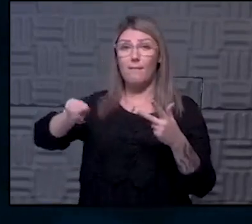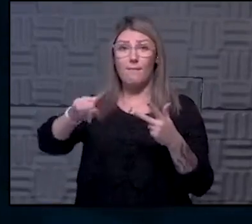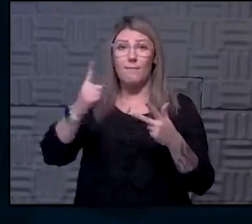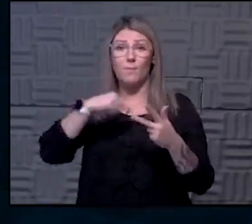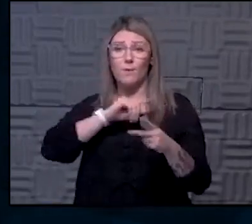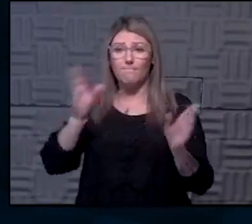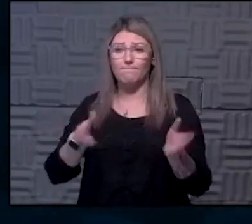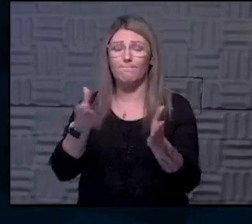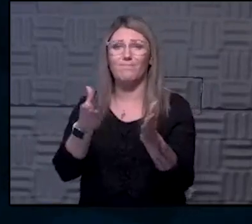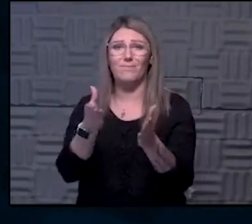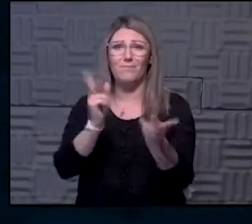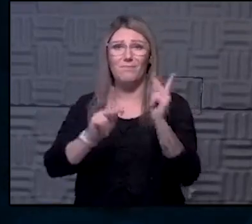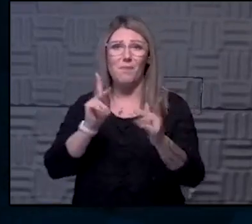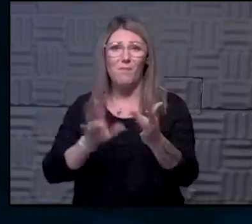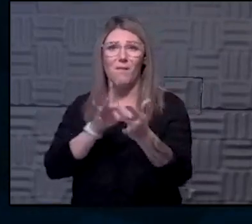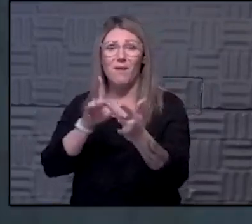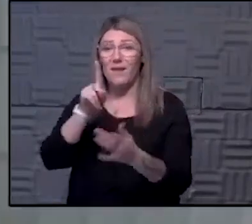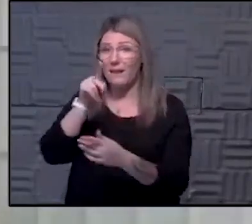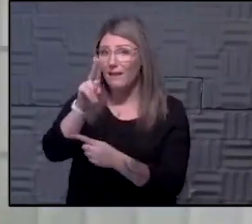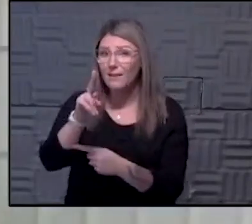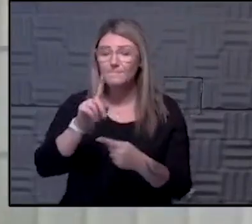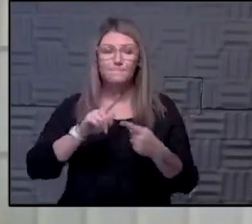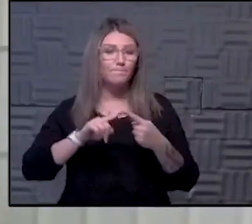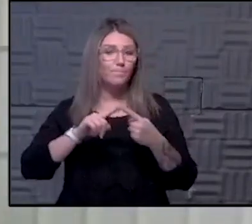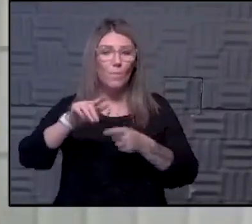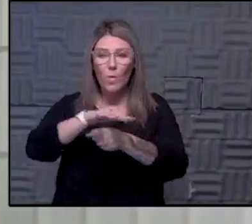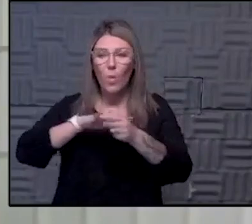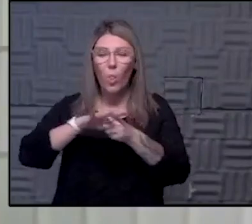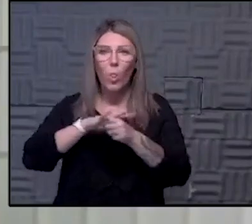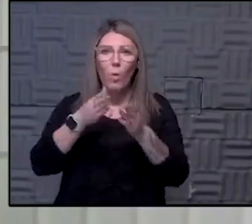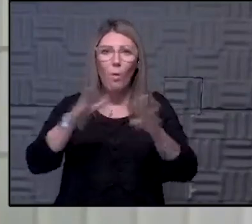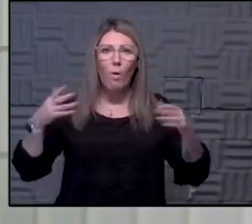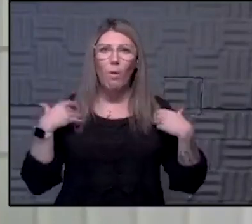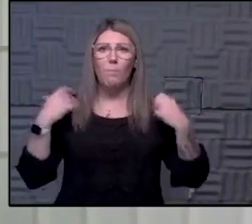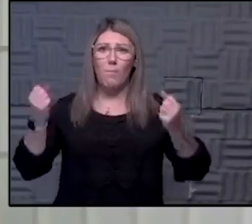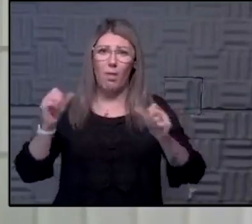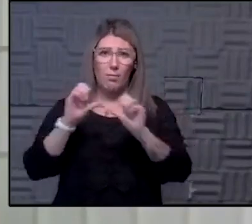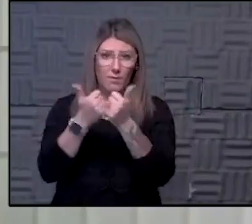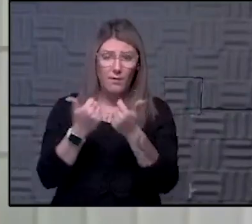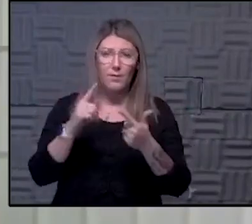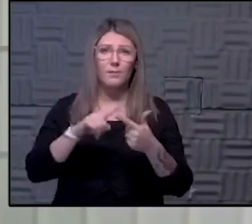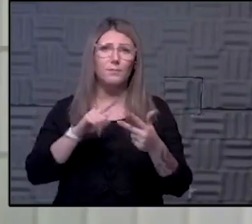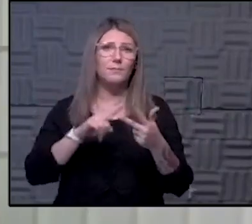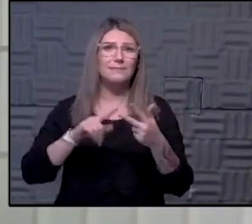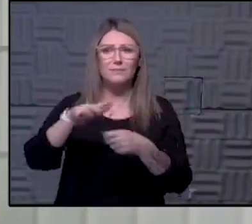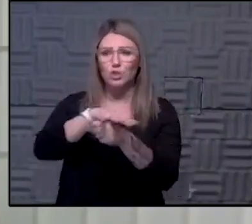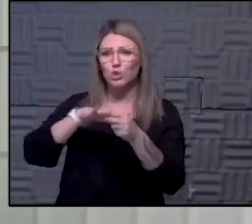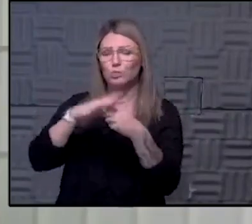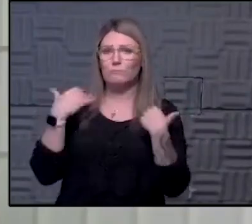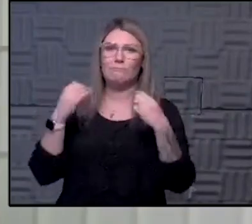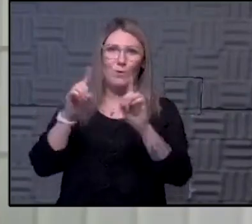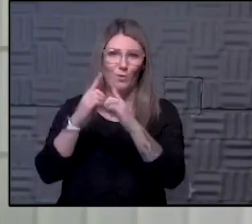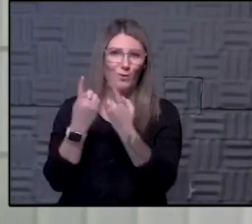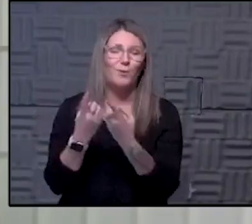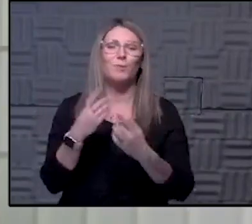to reach out to KU, reach out to their local public health agency or their local area agency on aging for